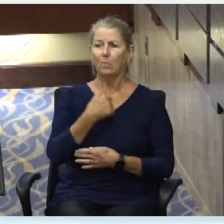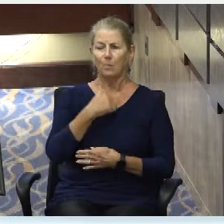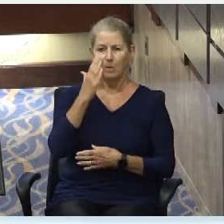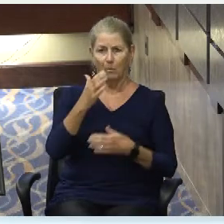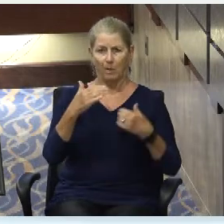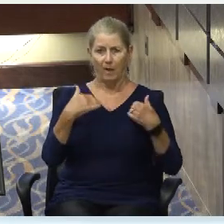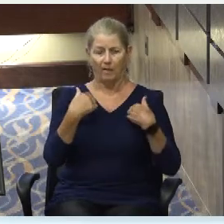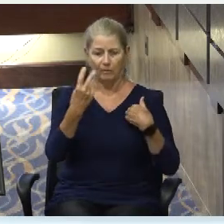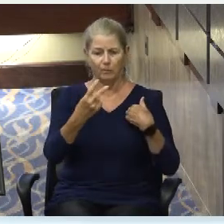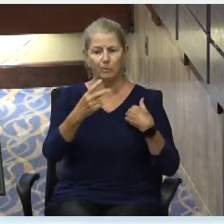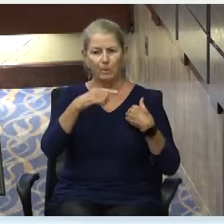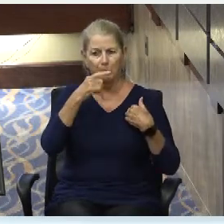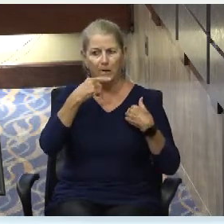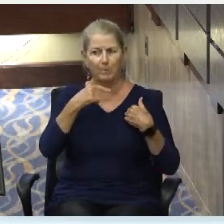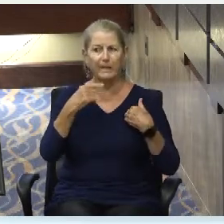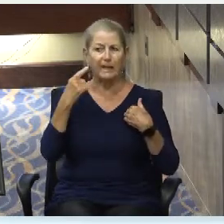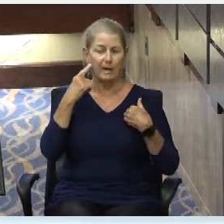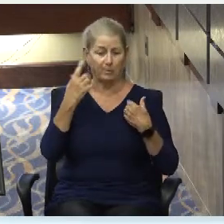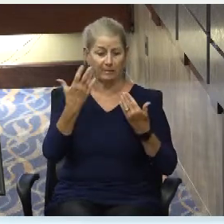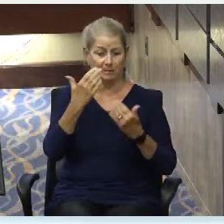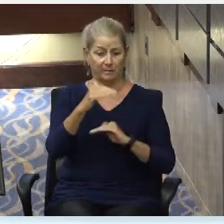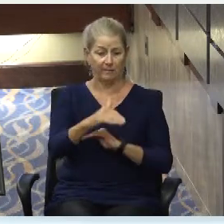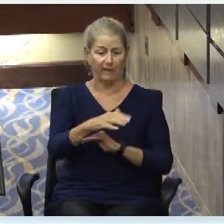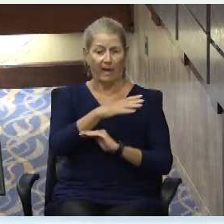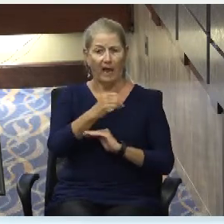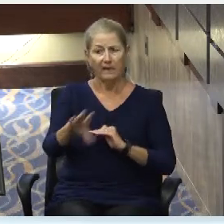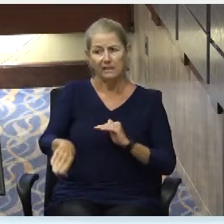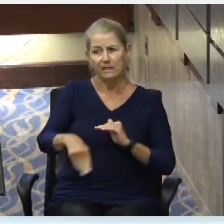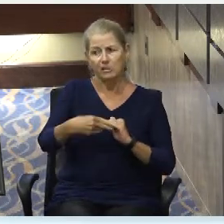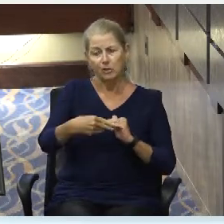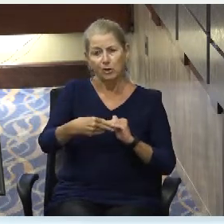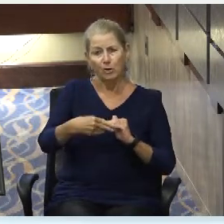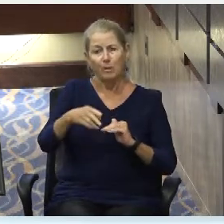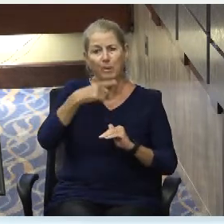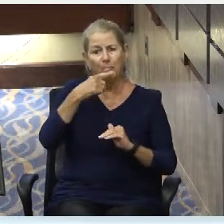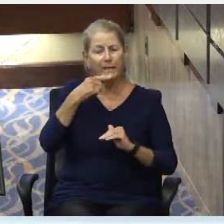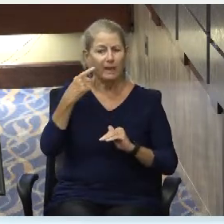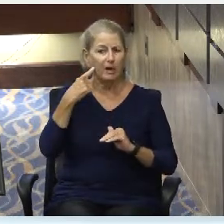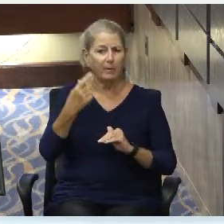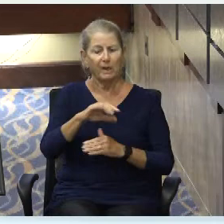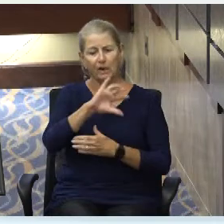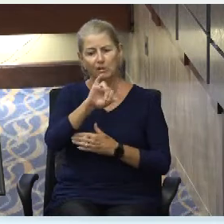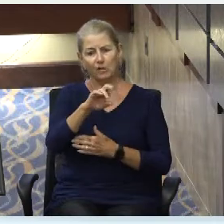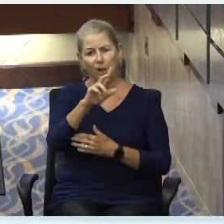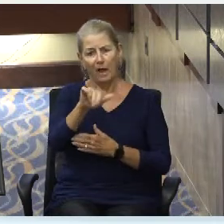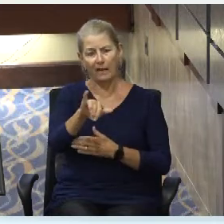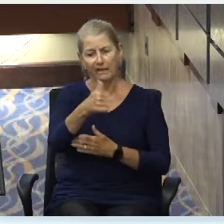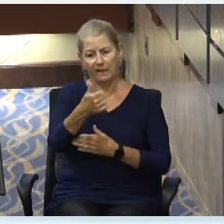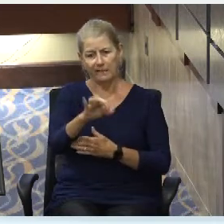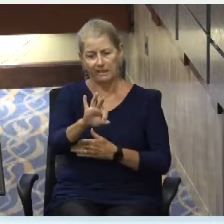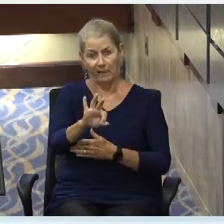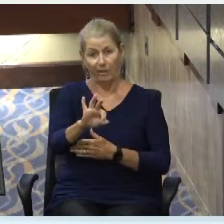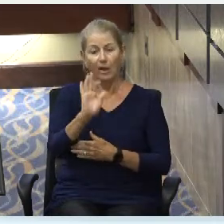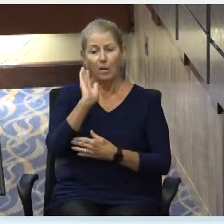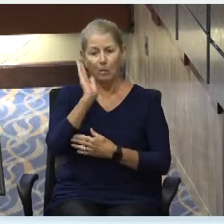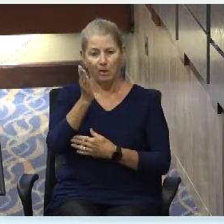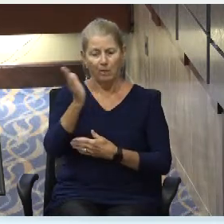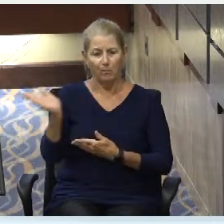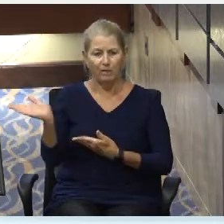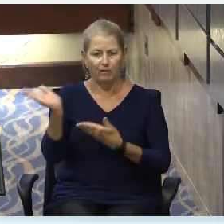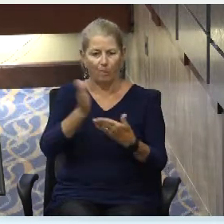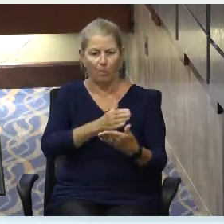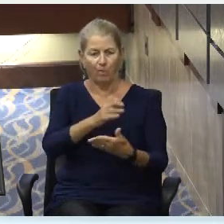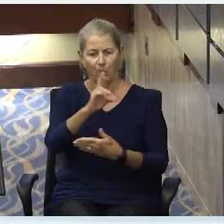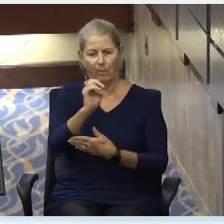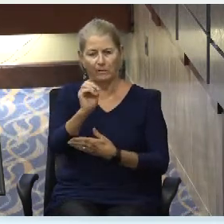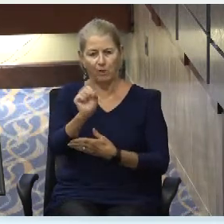2 public hearings, one of which is this evening, and an additional public hearing on July 19th. We will bring forth a